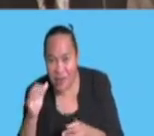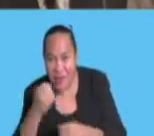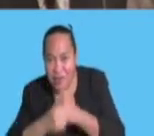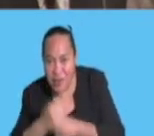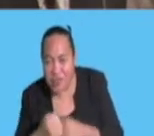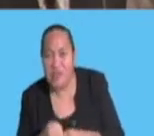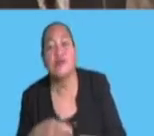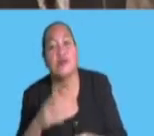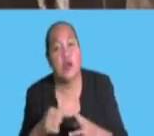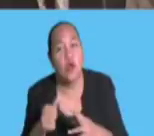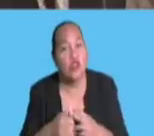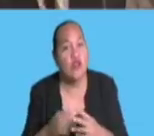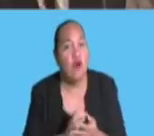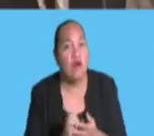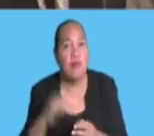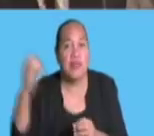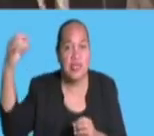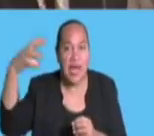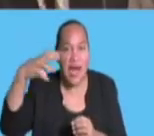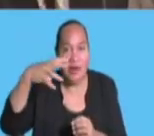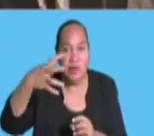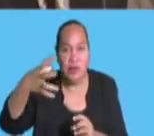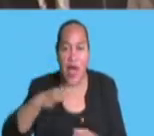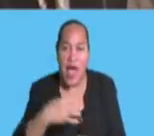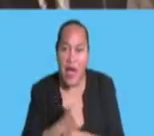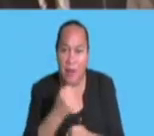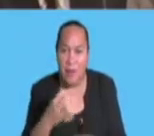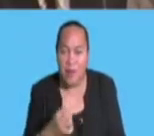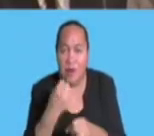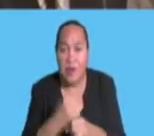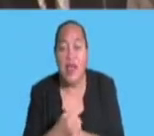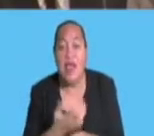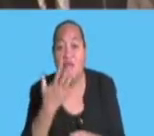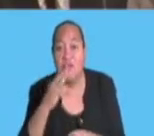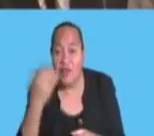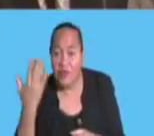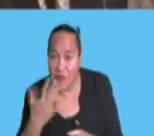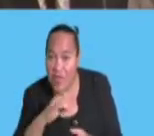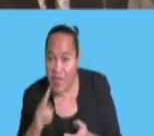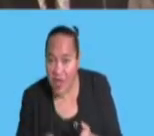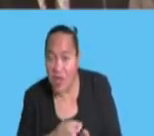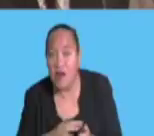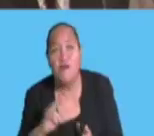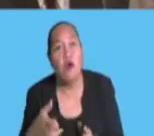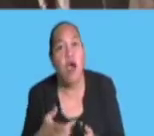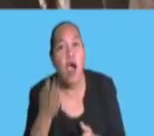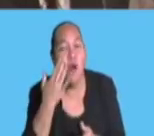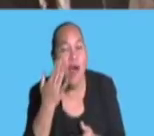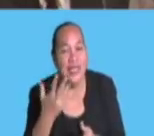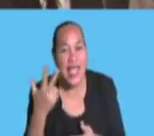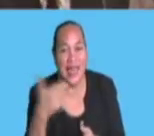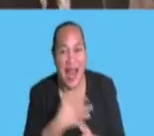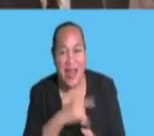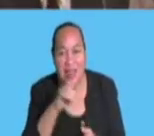Geosustainable Operational Environmental Satellite System upgrades, 50,000 for awareness activities around the DRR policy,